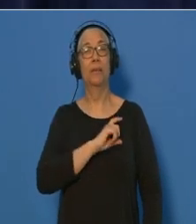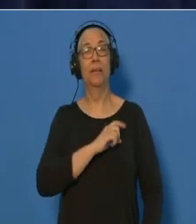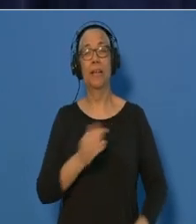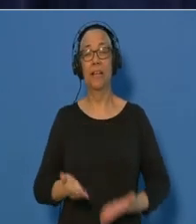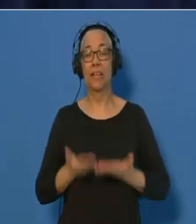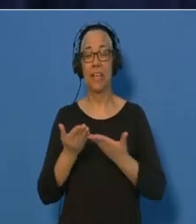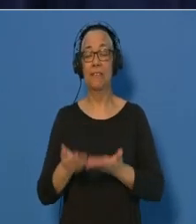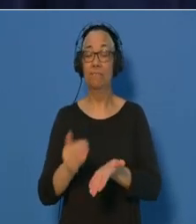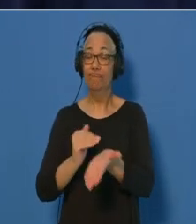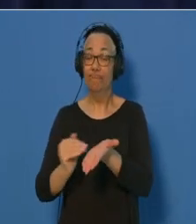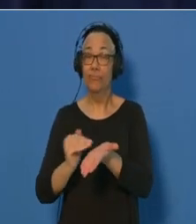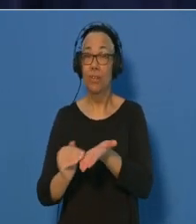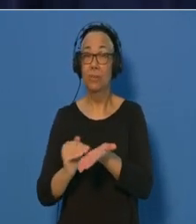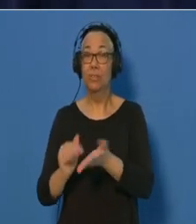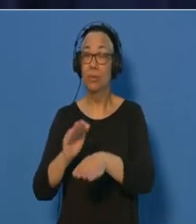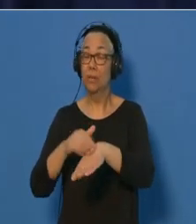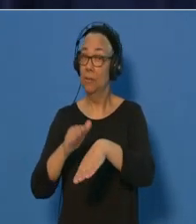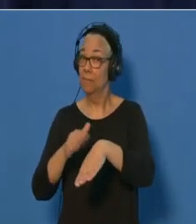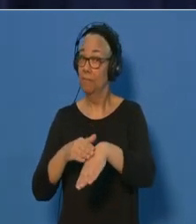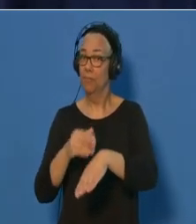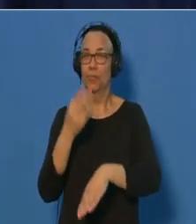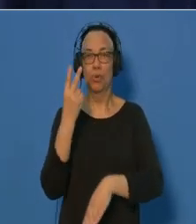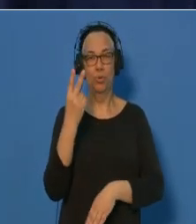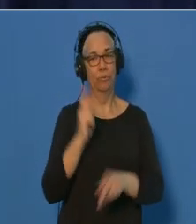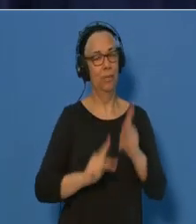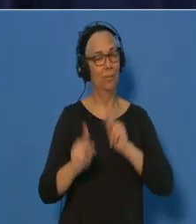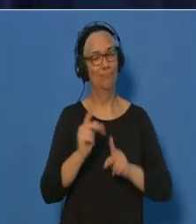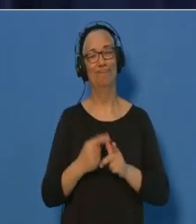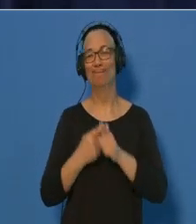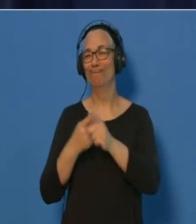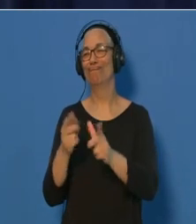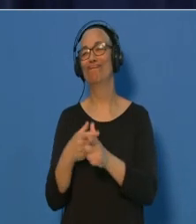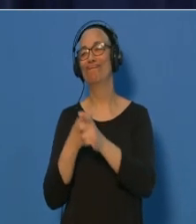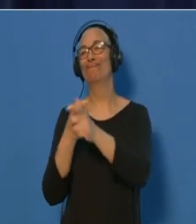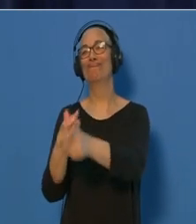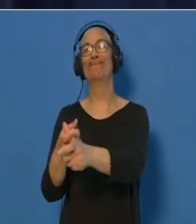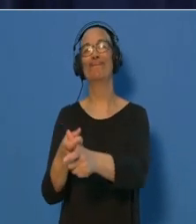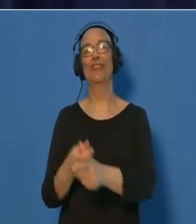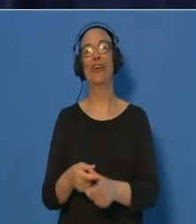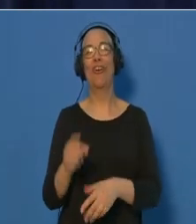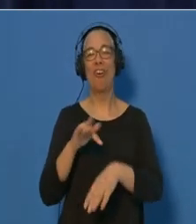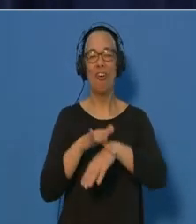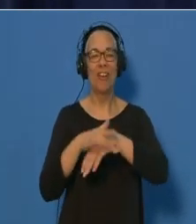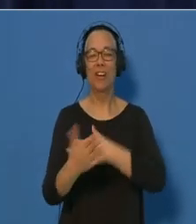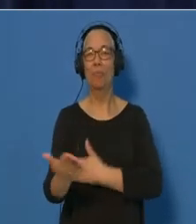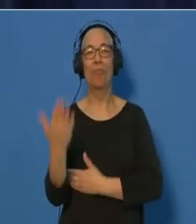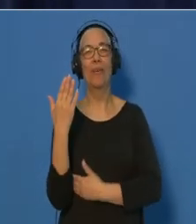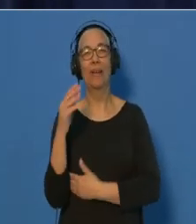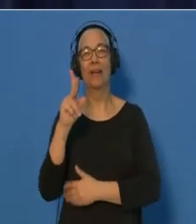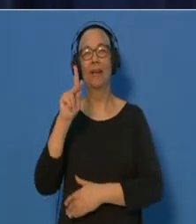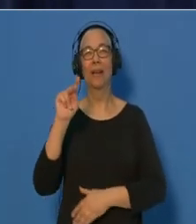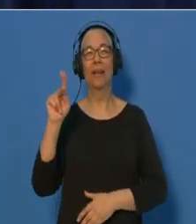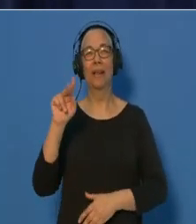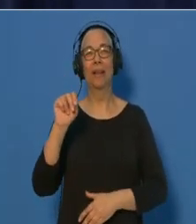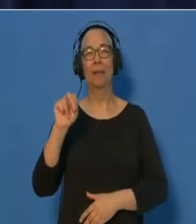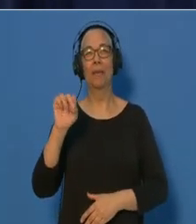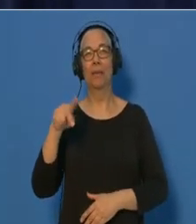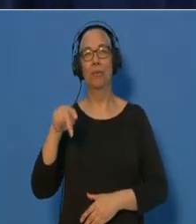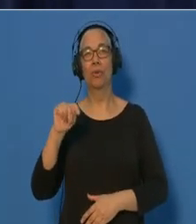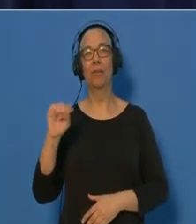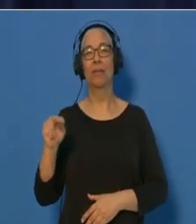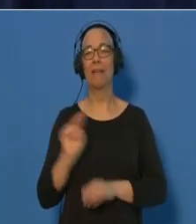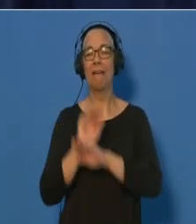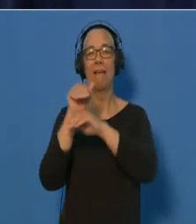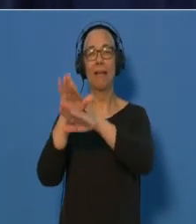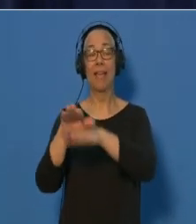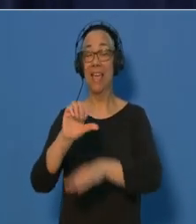on 2 persons who were out running early hours in the morning in the Napton Hill area. As I said yesterday, anyone who